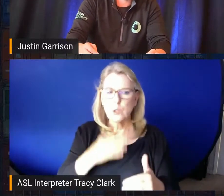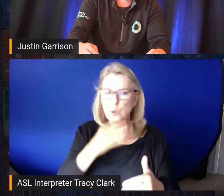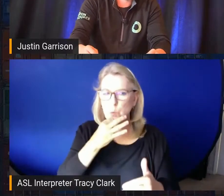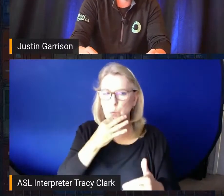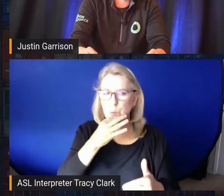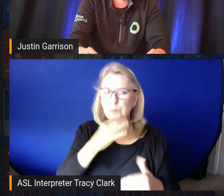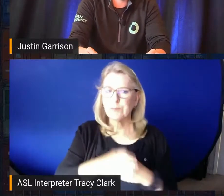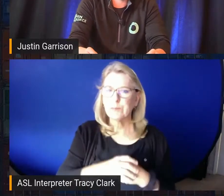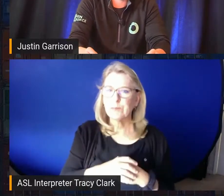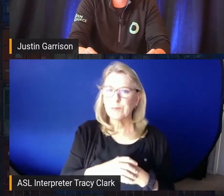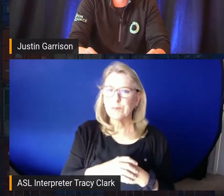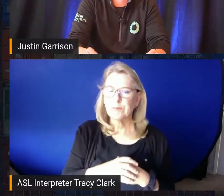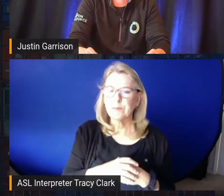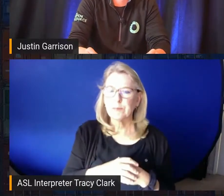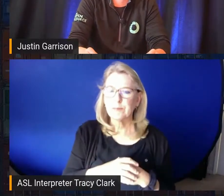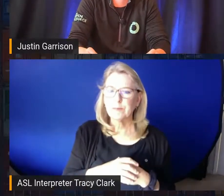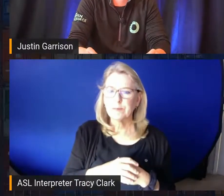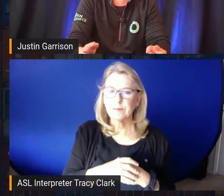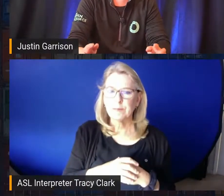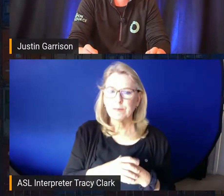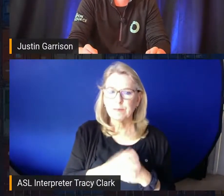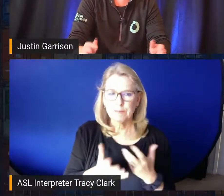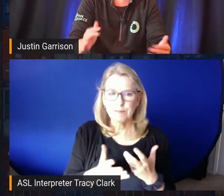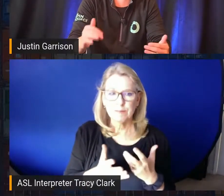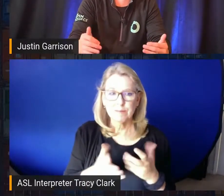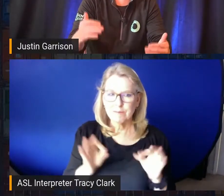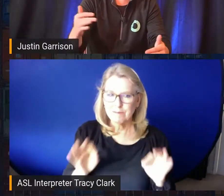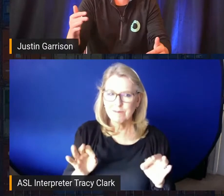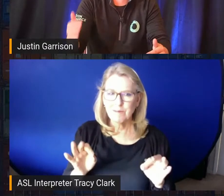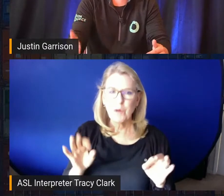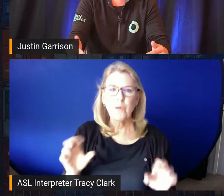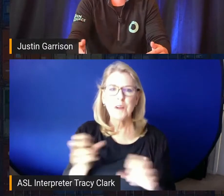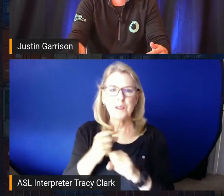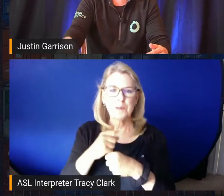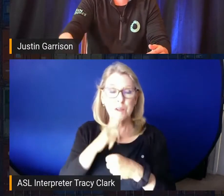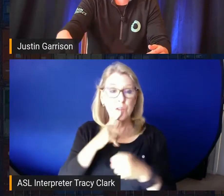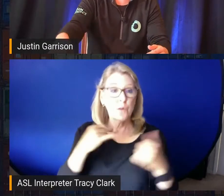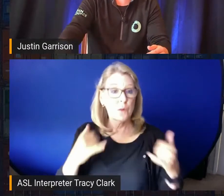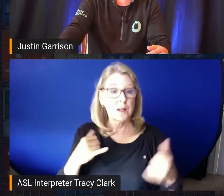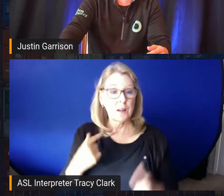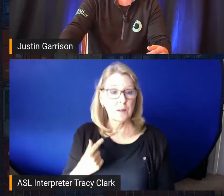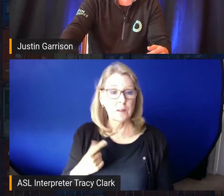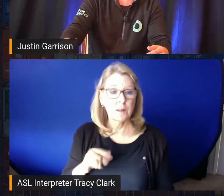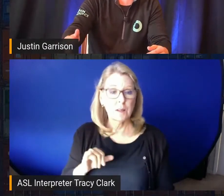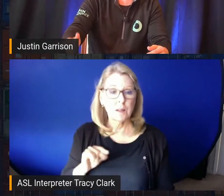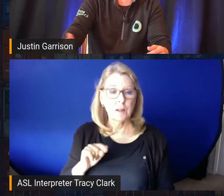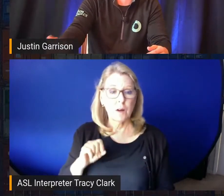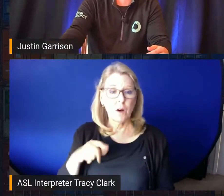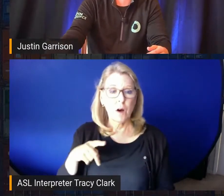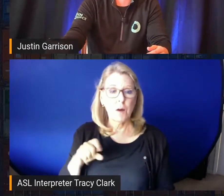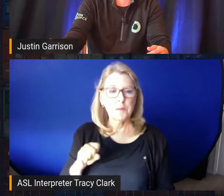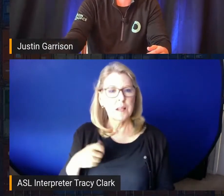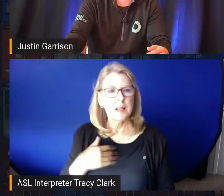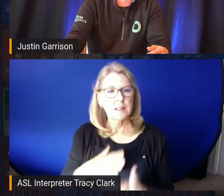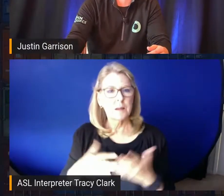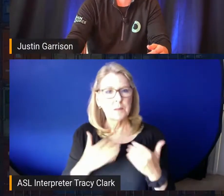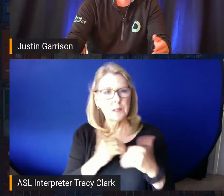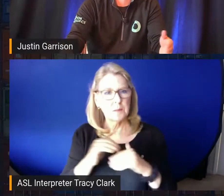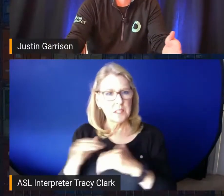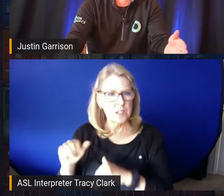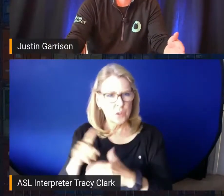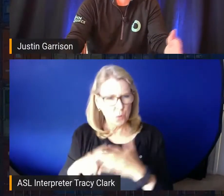Yeah. Cool. Just wanted to make sure, like right now, the GitOps workflow has some limitations on what you can modify in